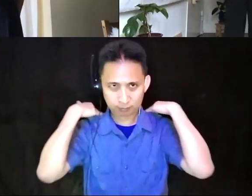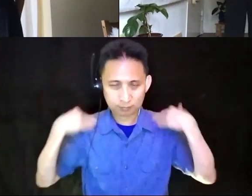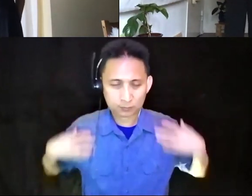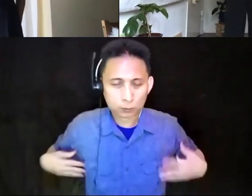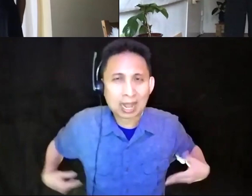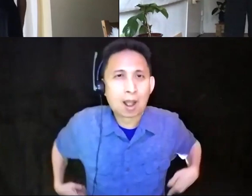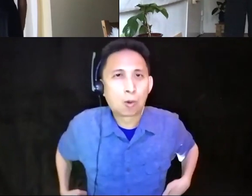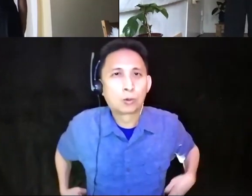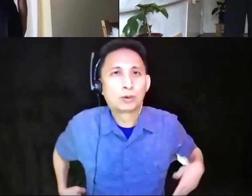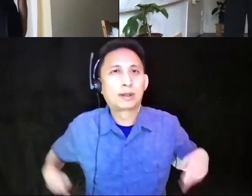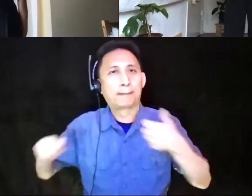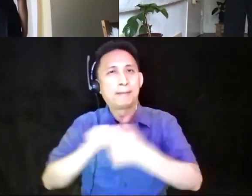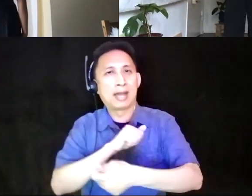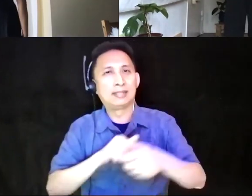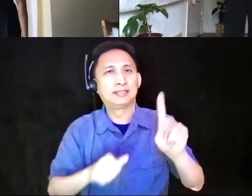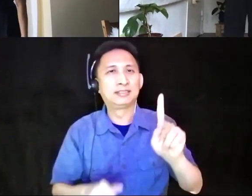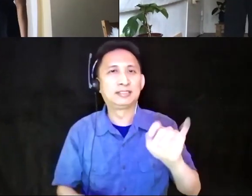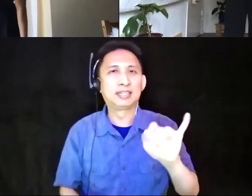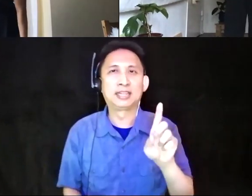kidneys.